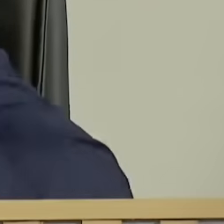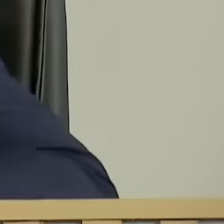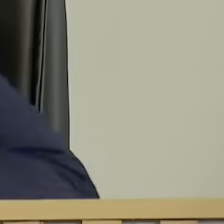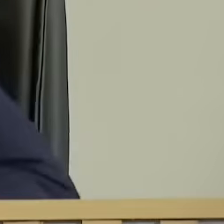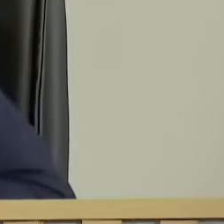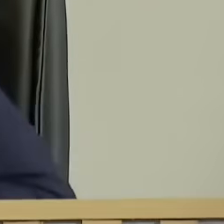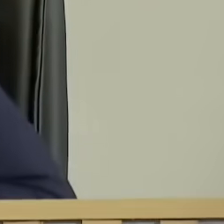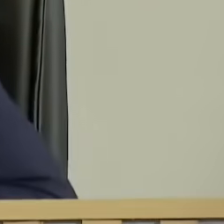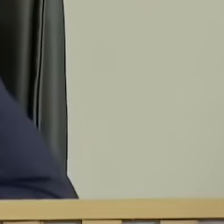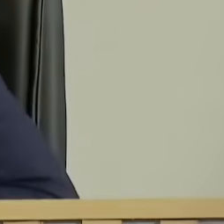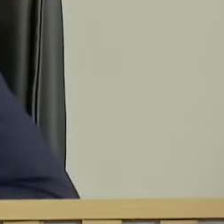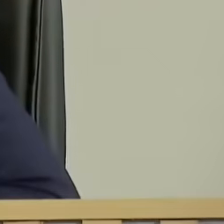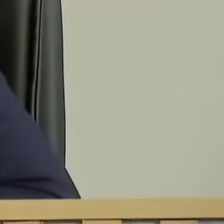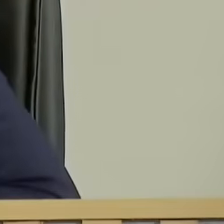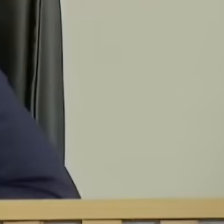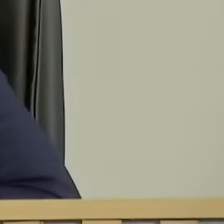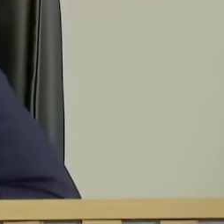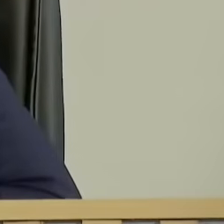IMC.